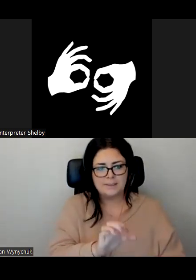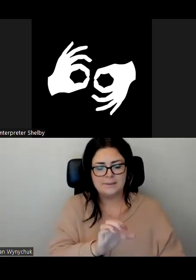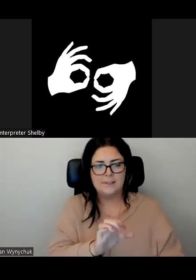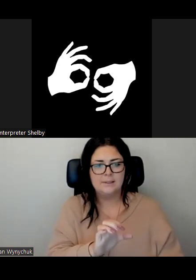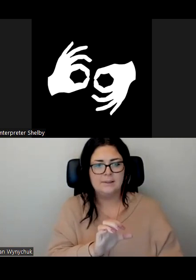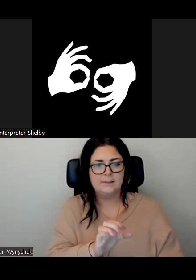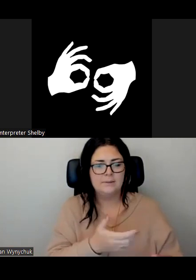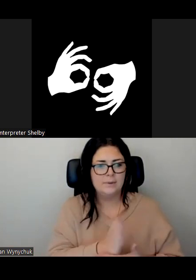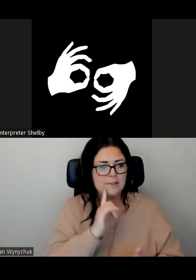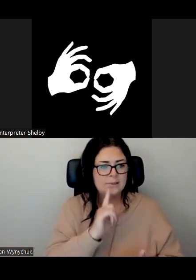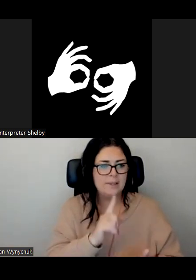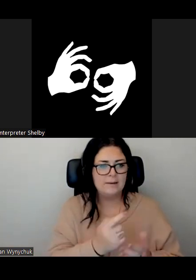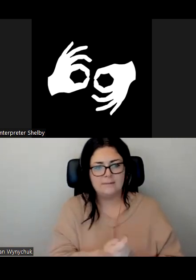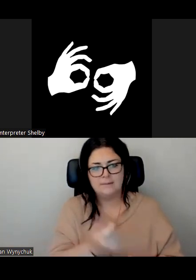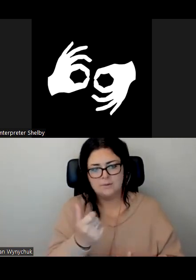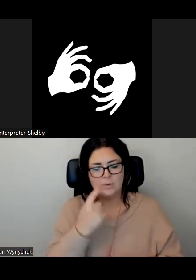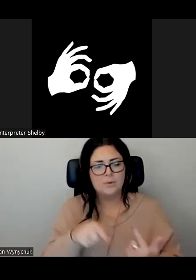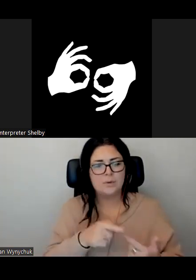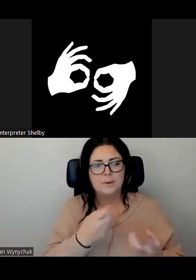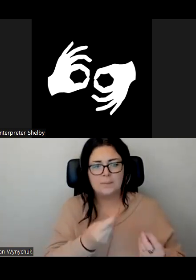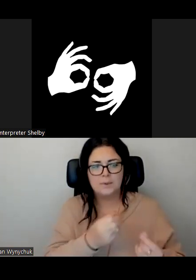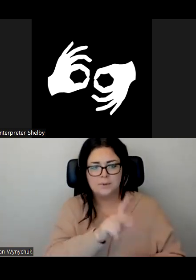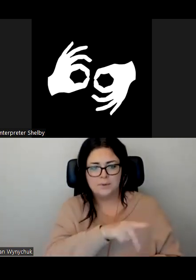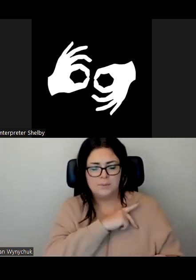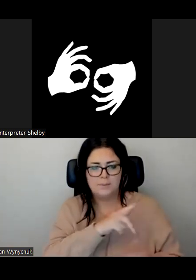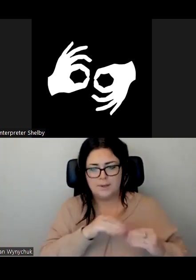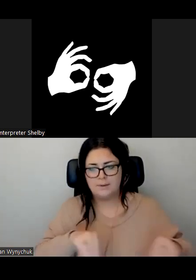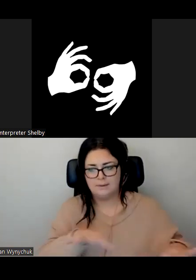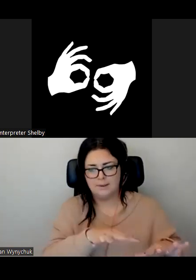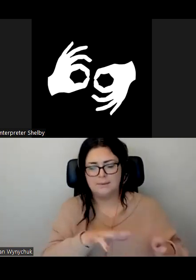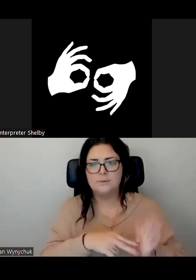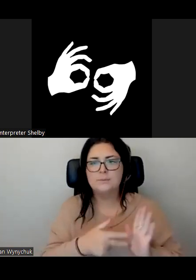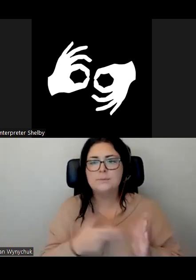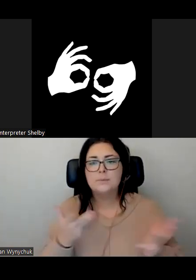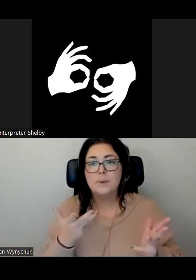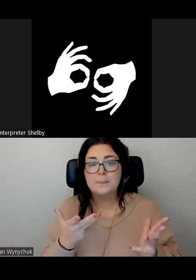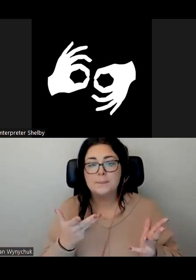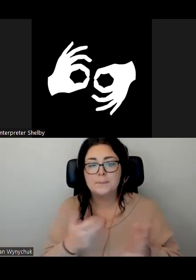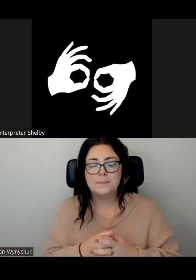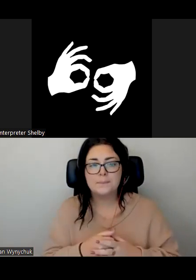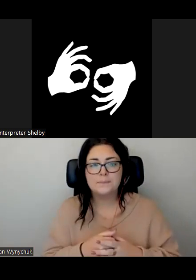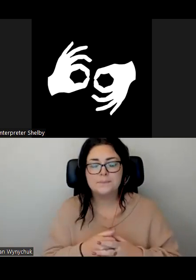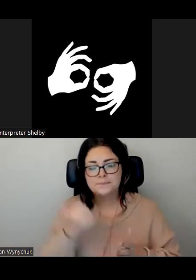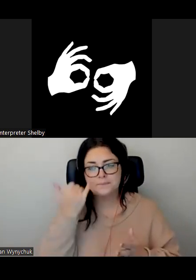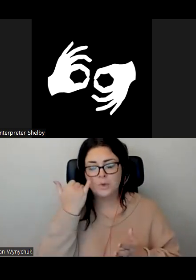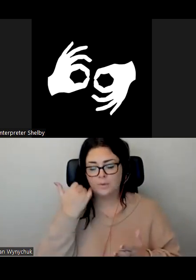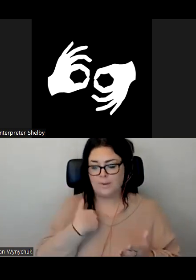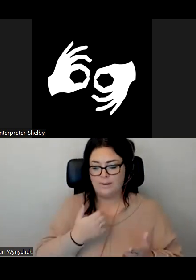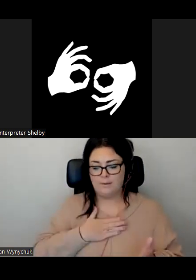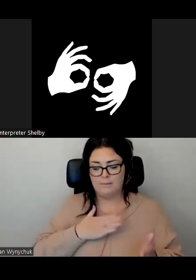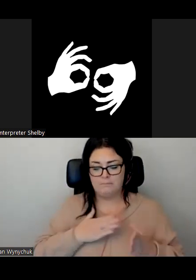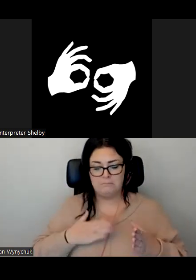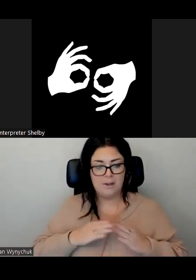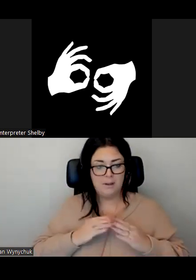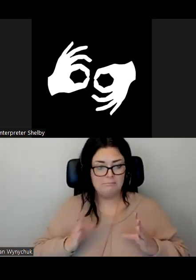Act, specifically regarding personal property and land. So what that means is that, say I own my house and my husband